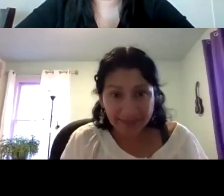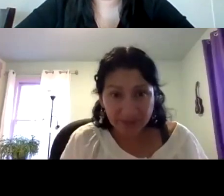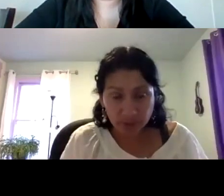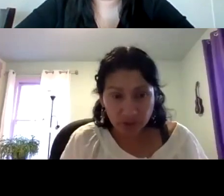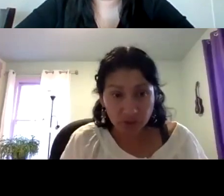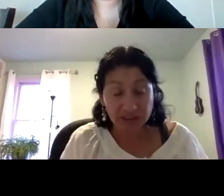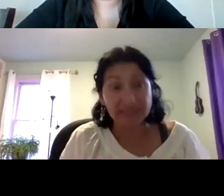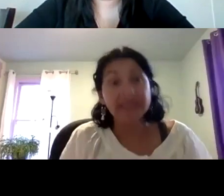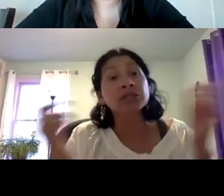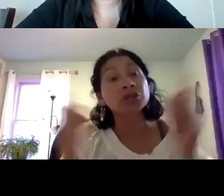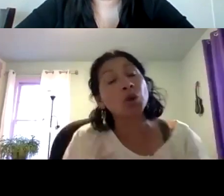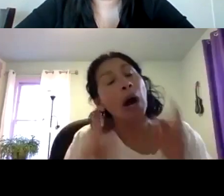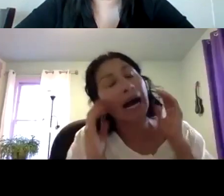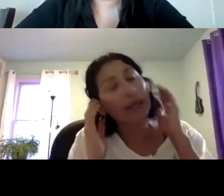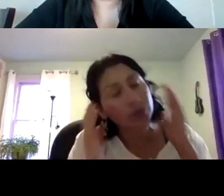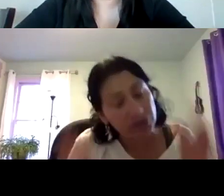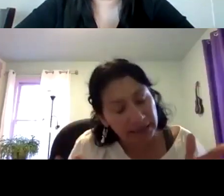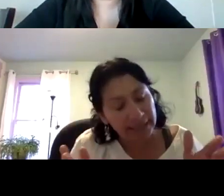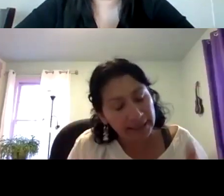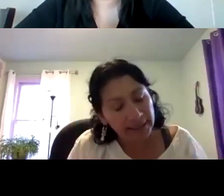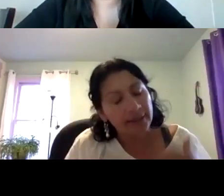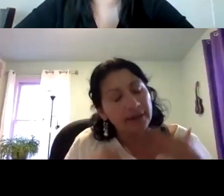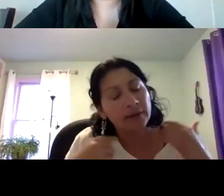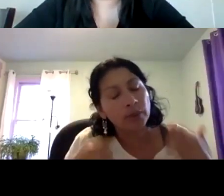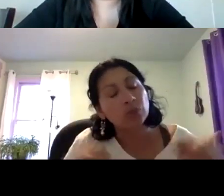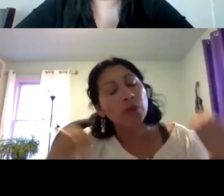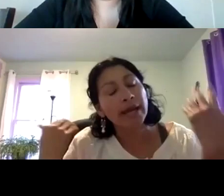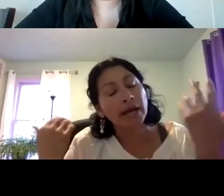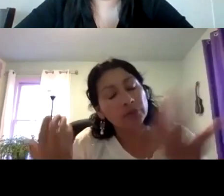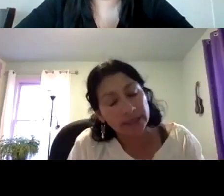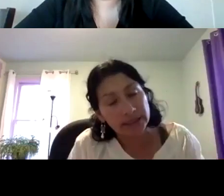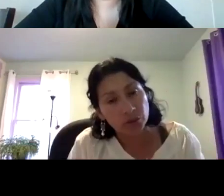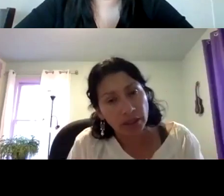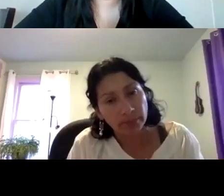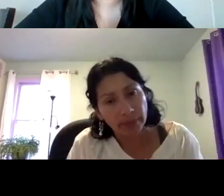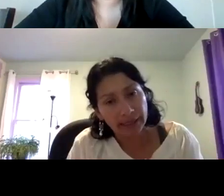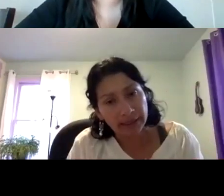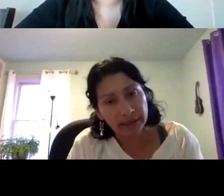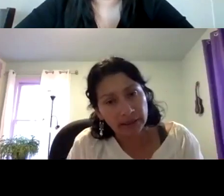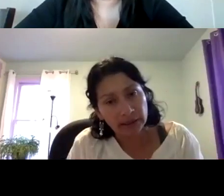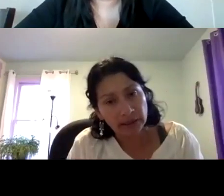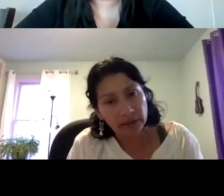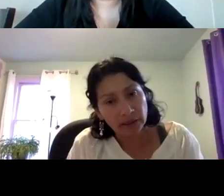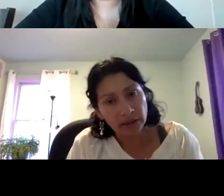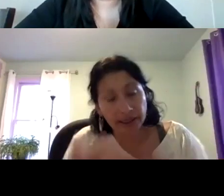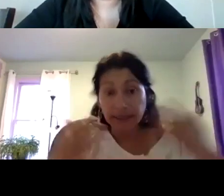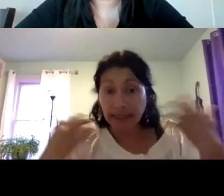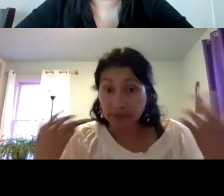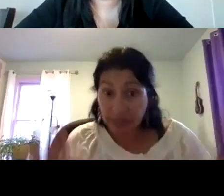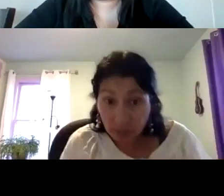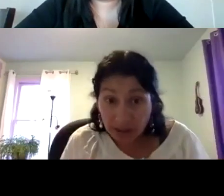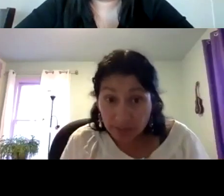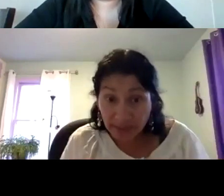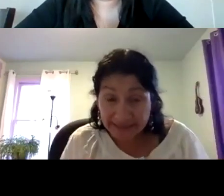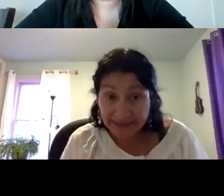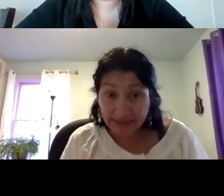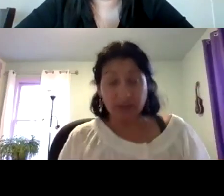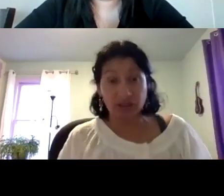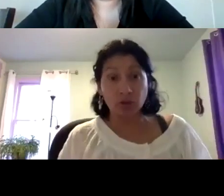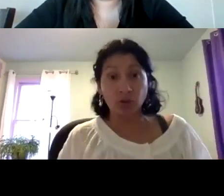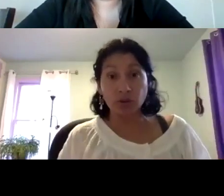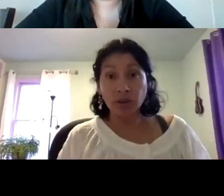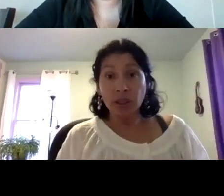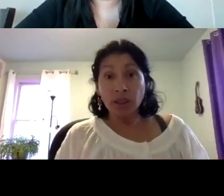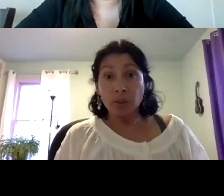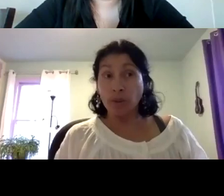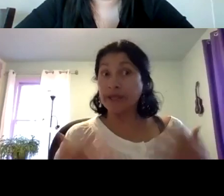had the opportunity. So I would say, when we are ready to come back in a regular basis at